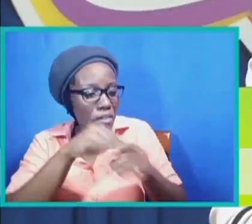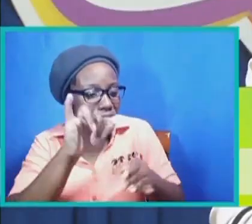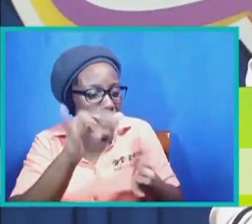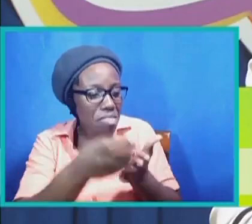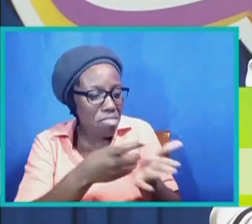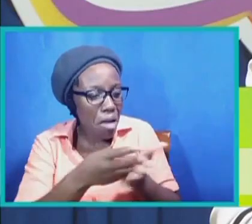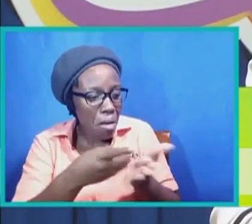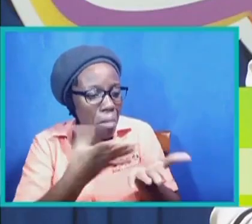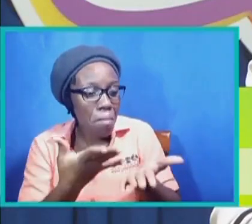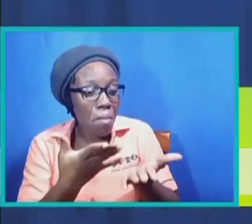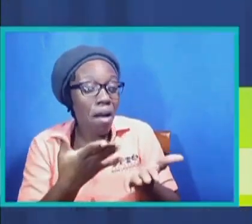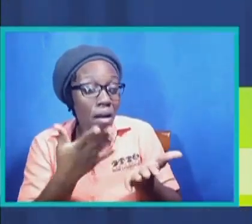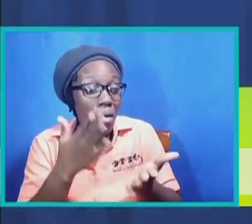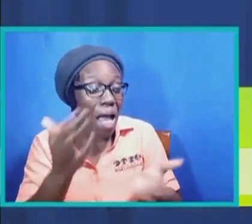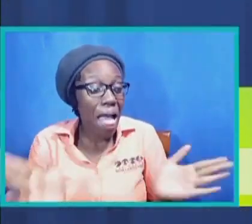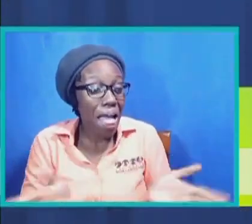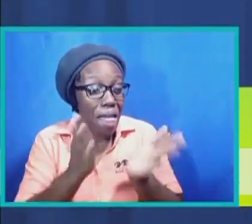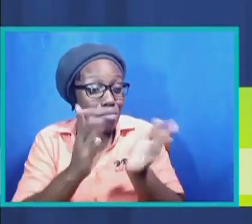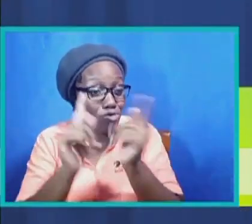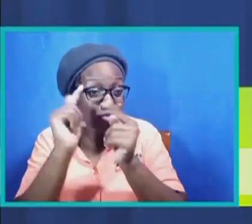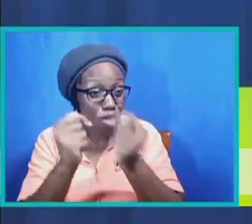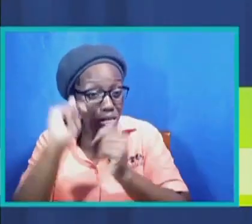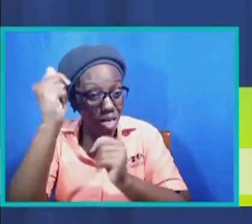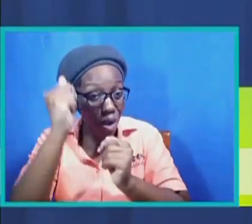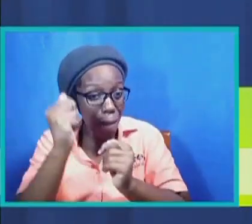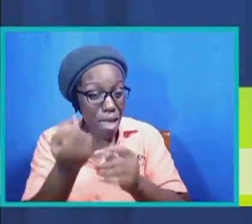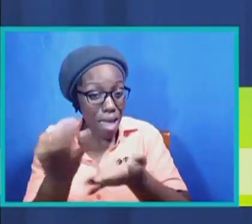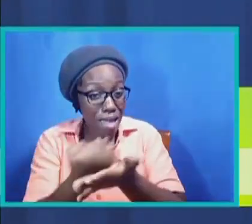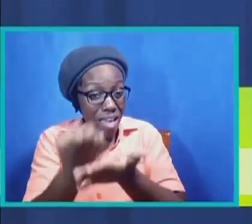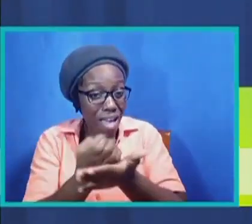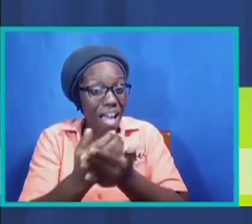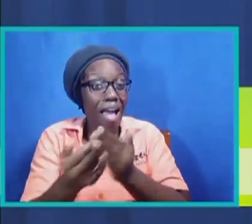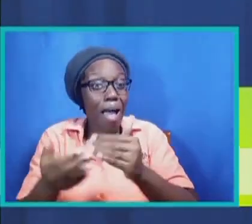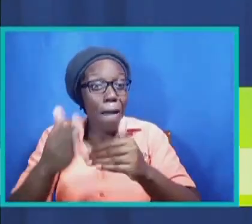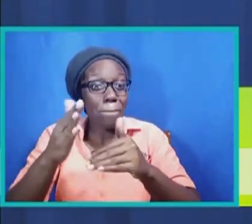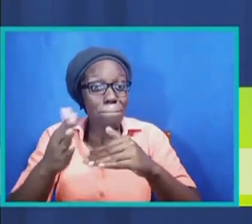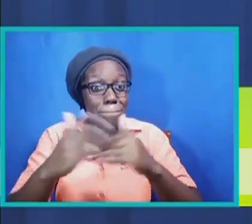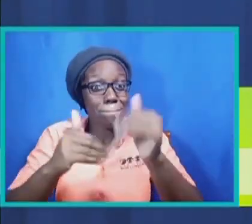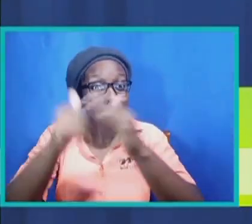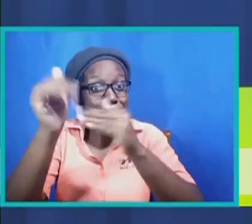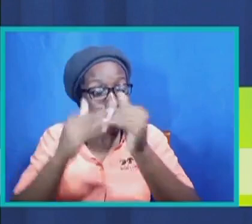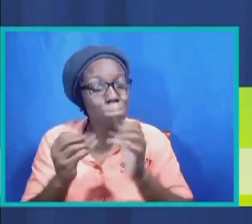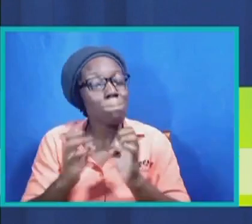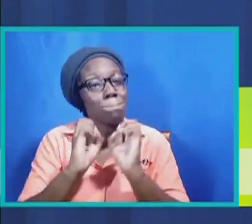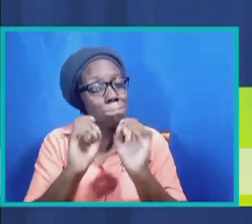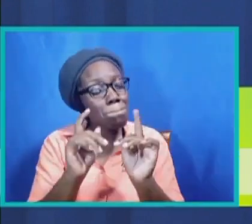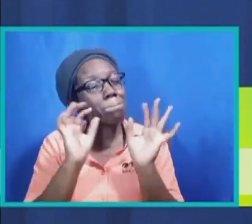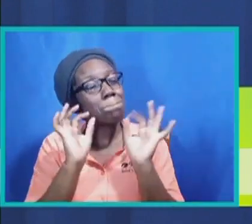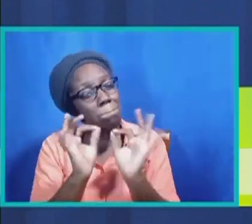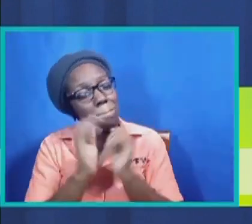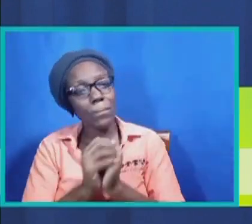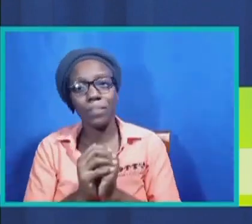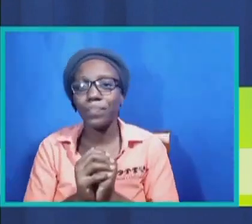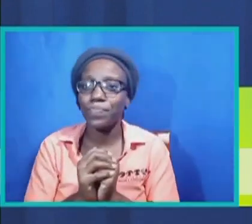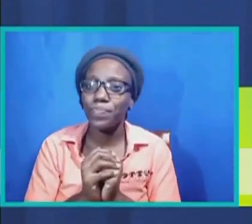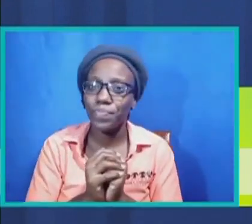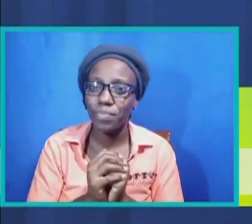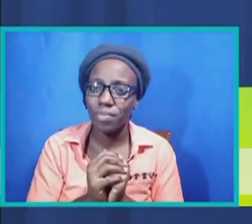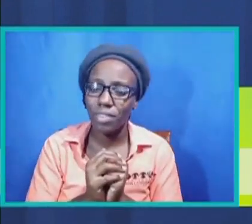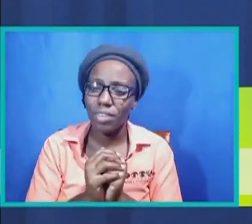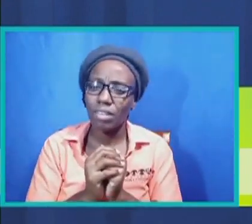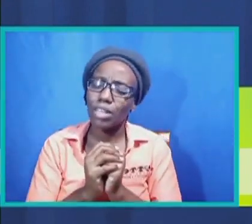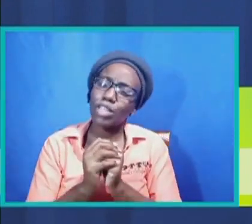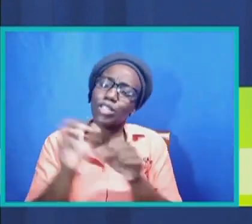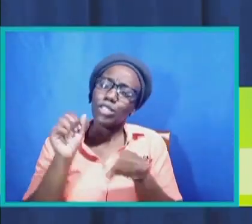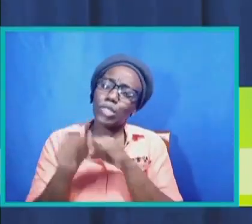But building once more, looking at building capacity, when do we have this done? How